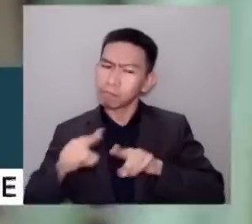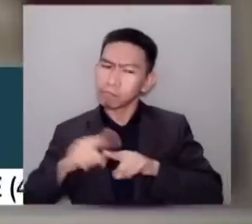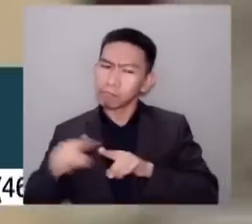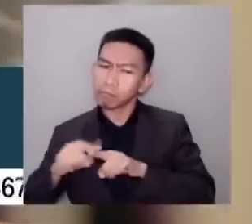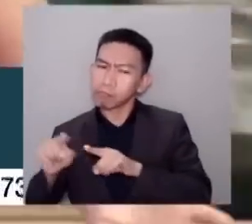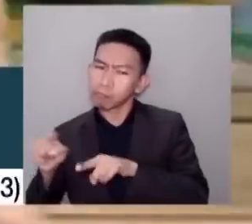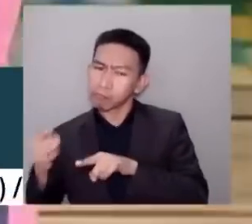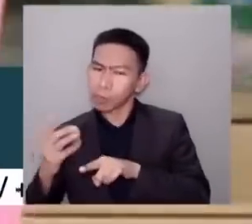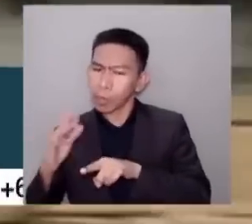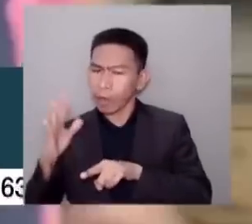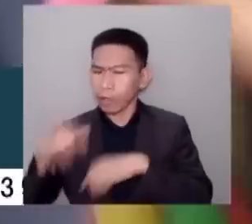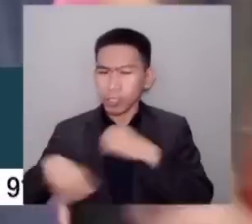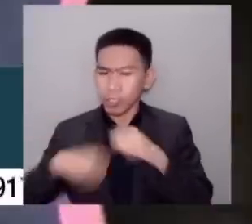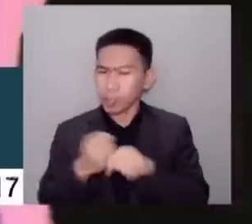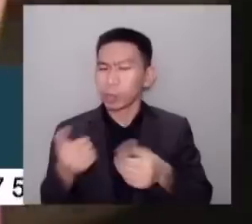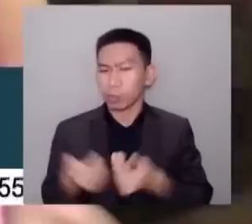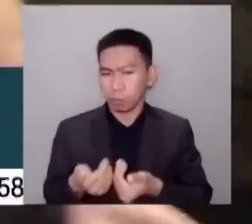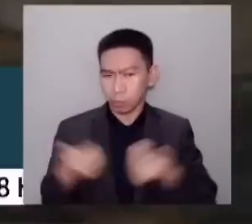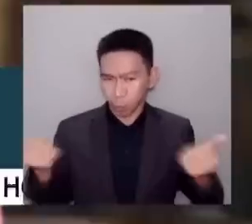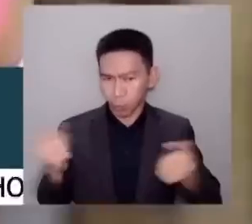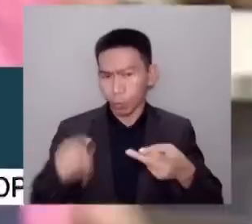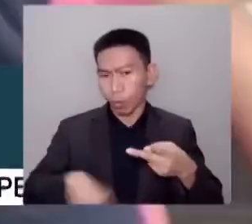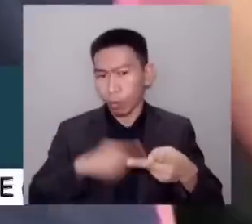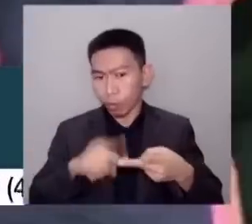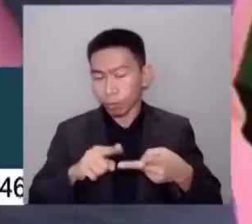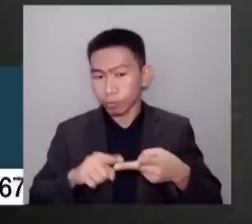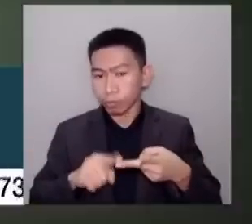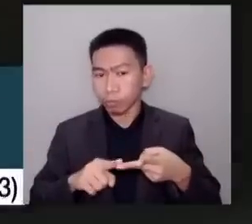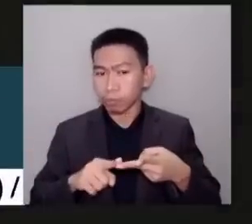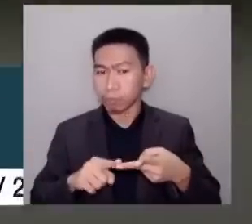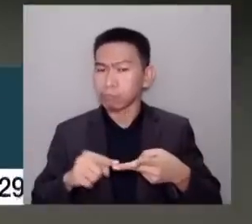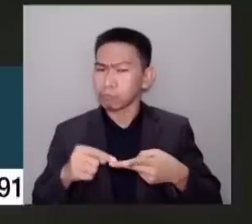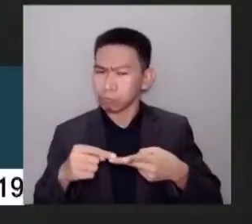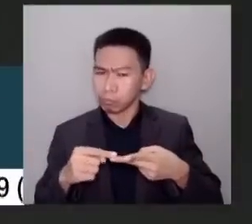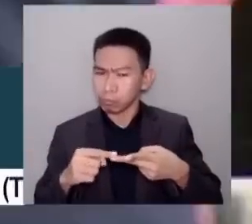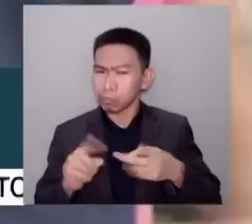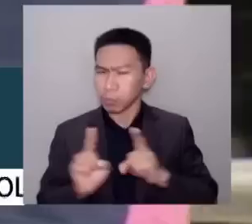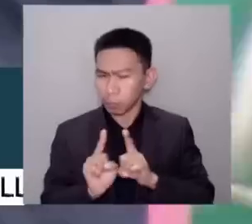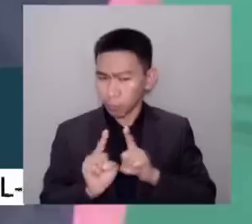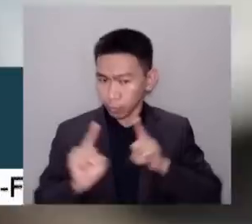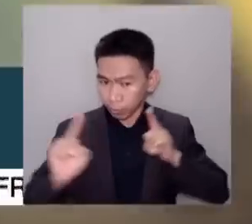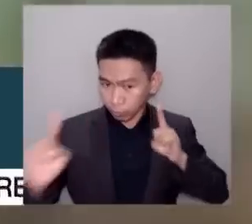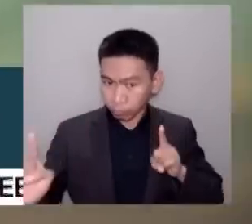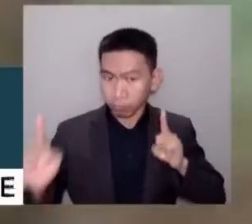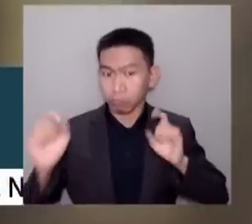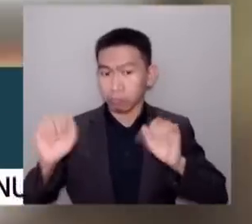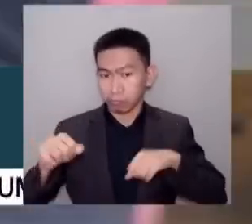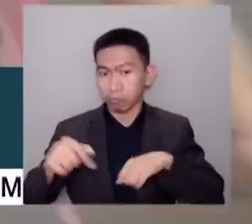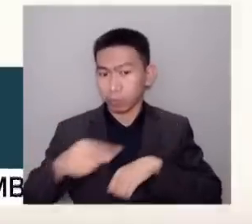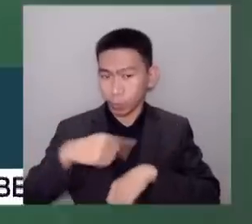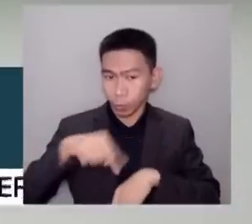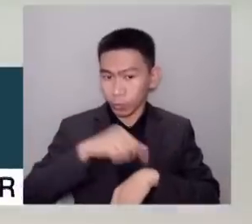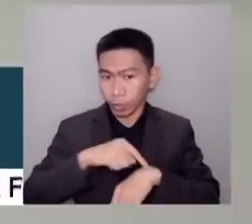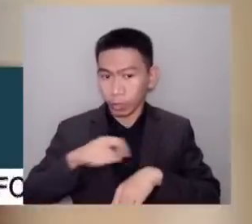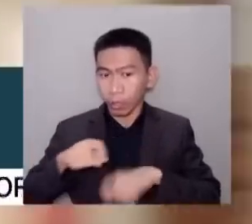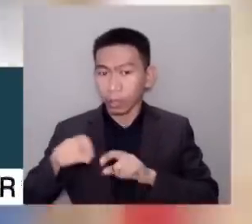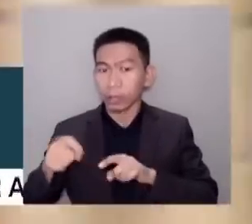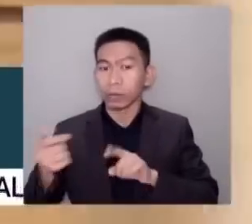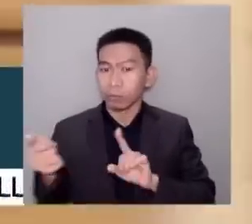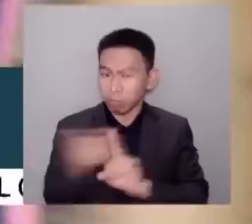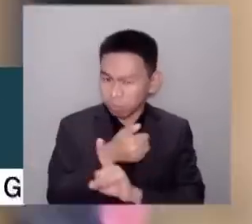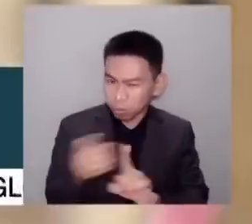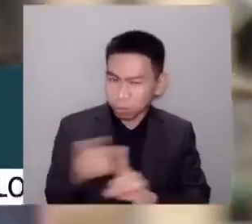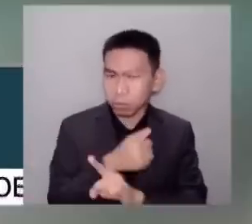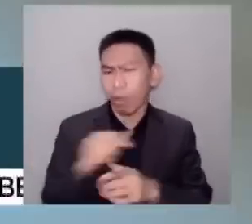spouse against the petitioner's spouse, physical violence, final decree of absolute divorce validly obtained in